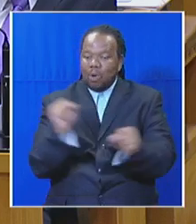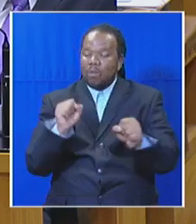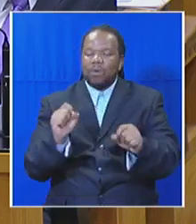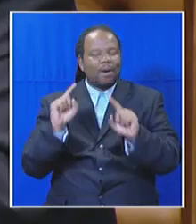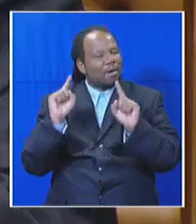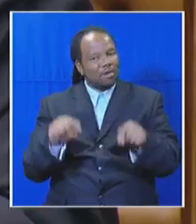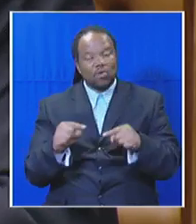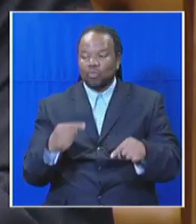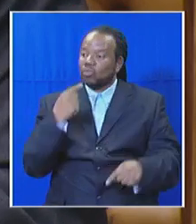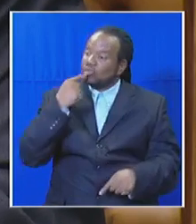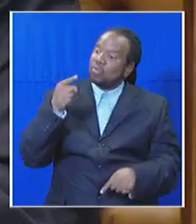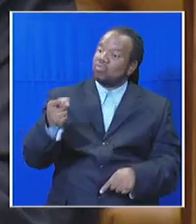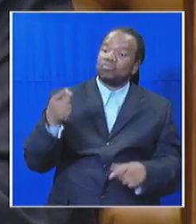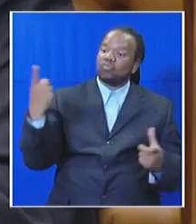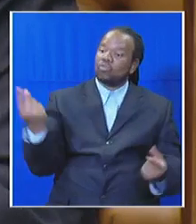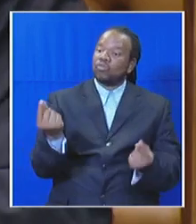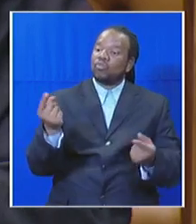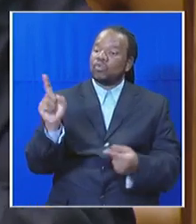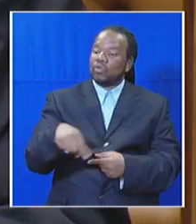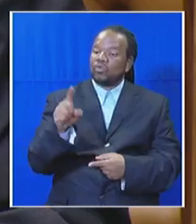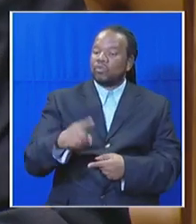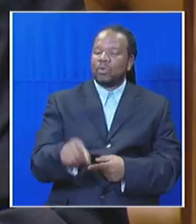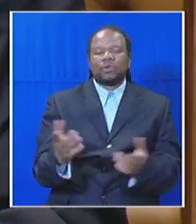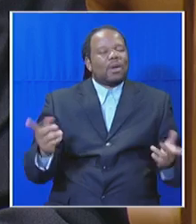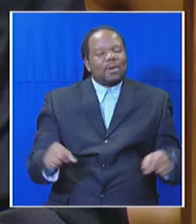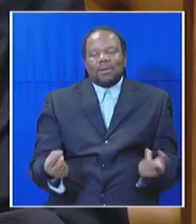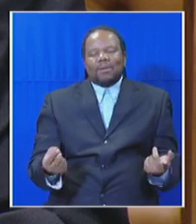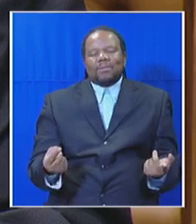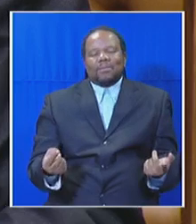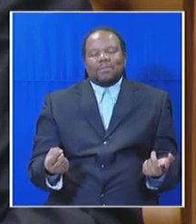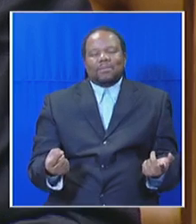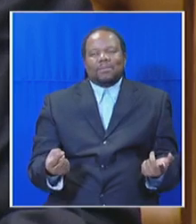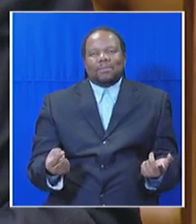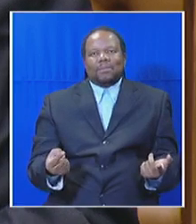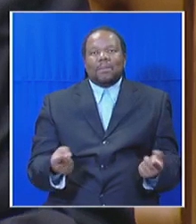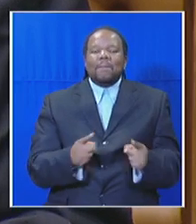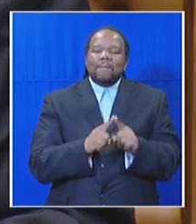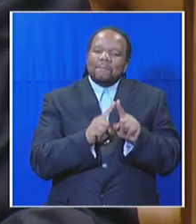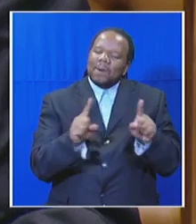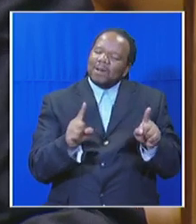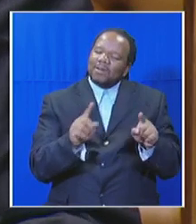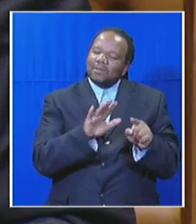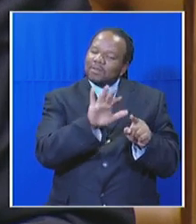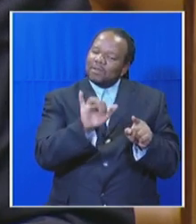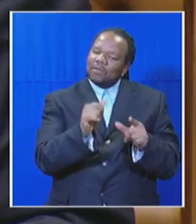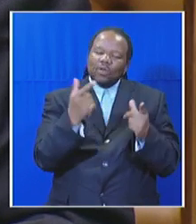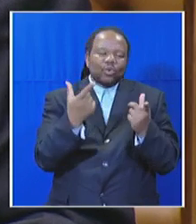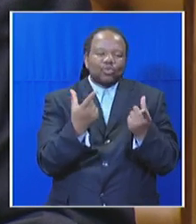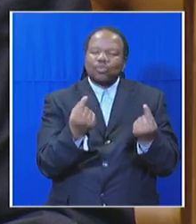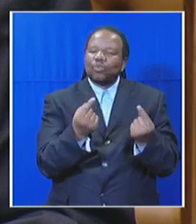say, I'm forcing you to do this. It can't be. And I think we have succeeded to do so. Africa has moved where it